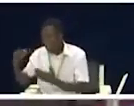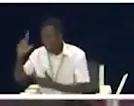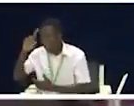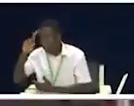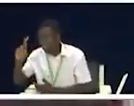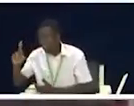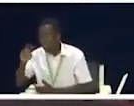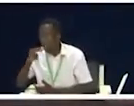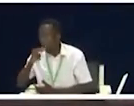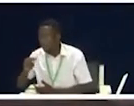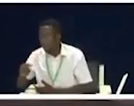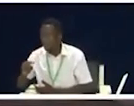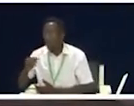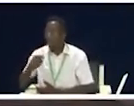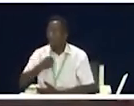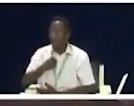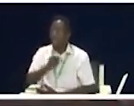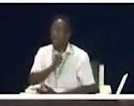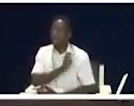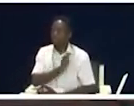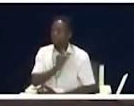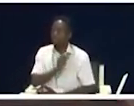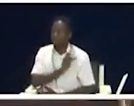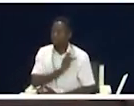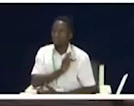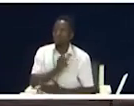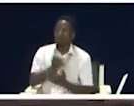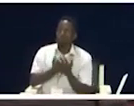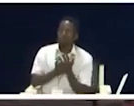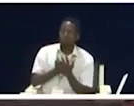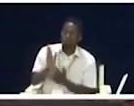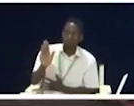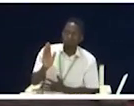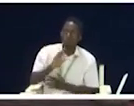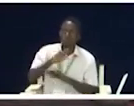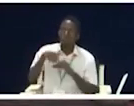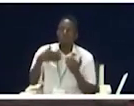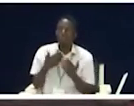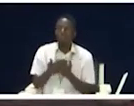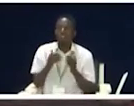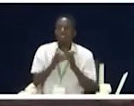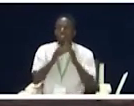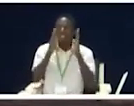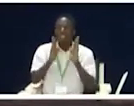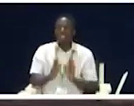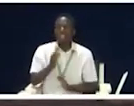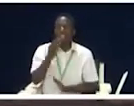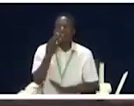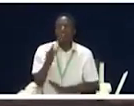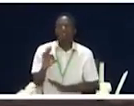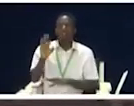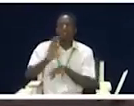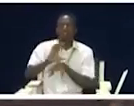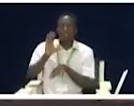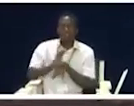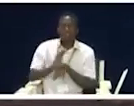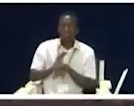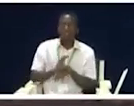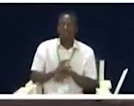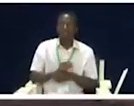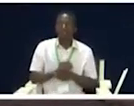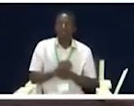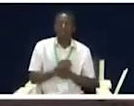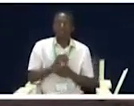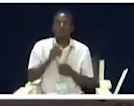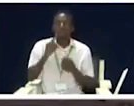My sincere appreciation to the leadership of the church at all levels. My appreciation to everyone who made it possible for me